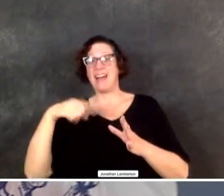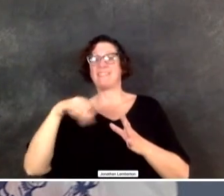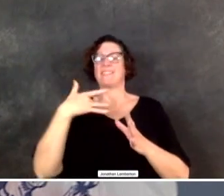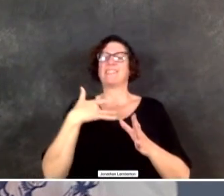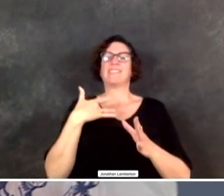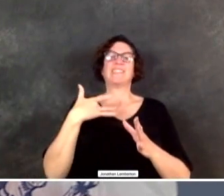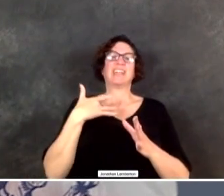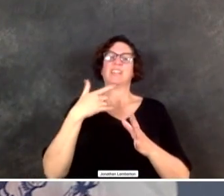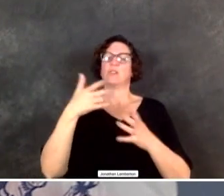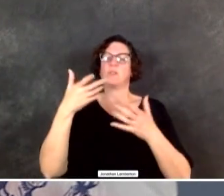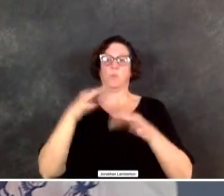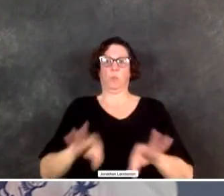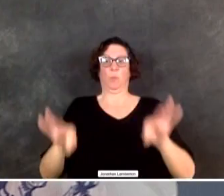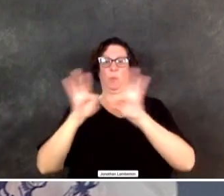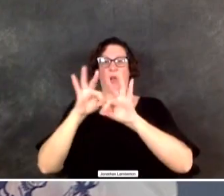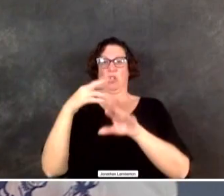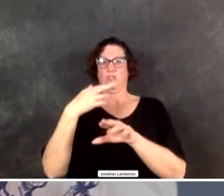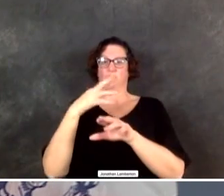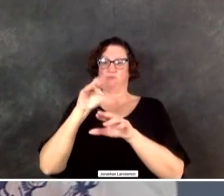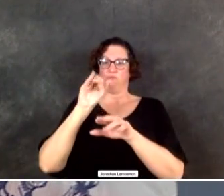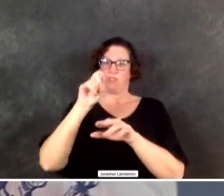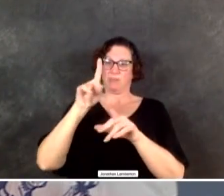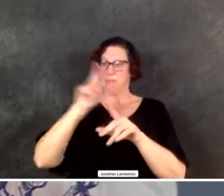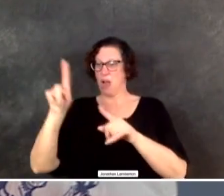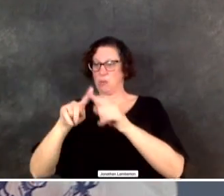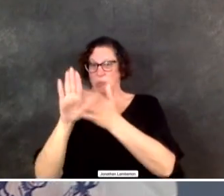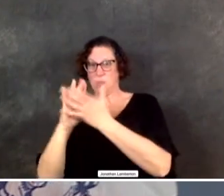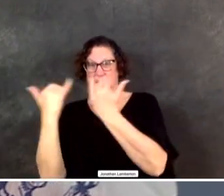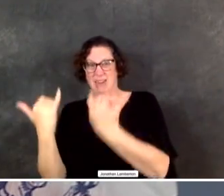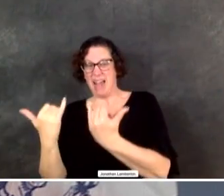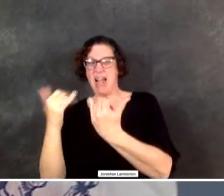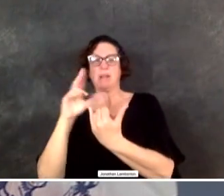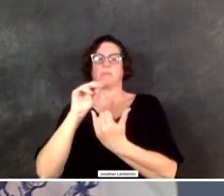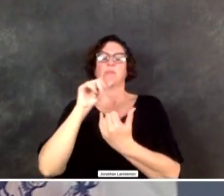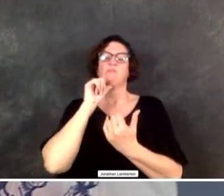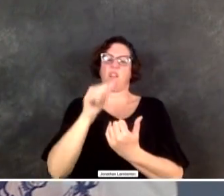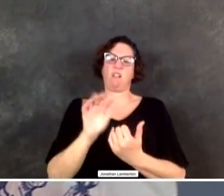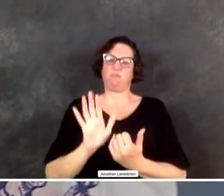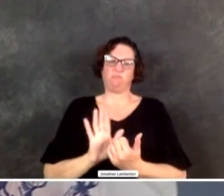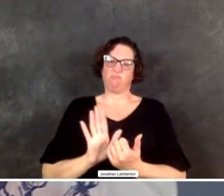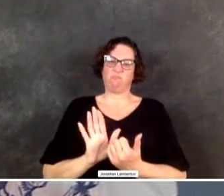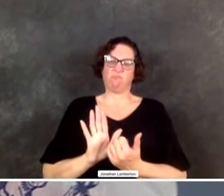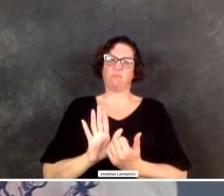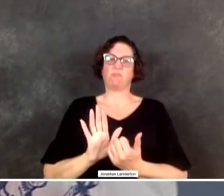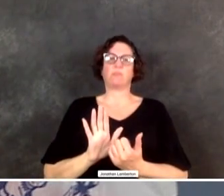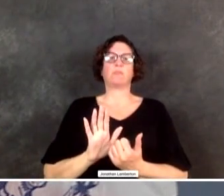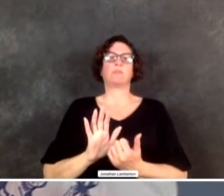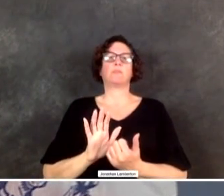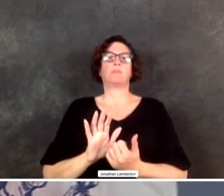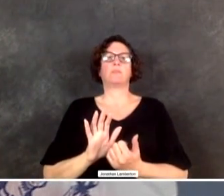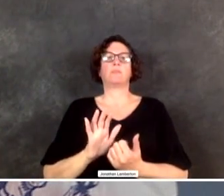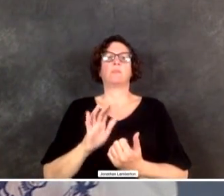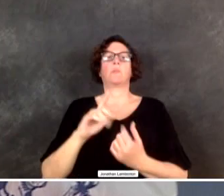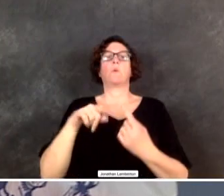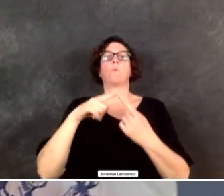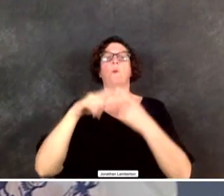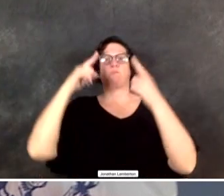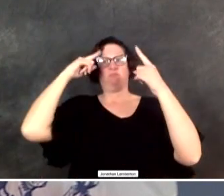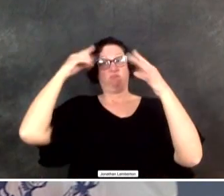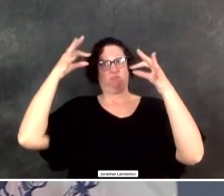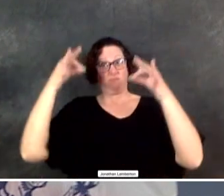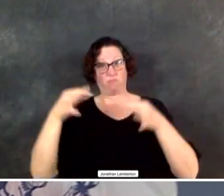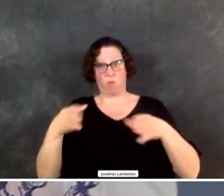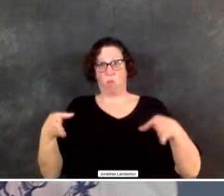was important in our thinking. But really, I want to make clear that in making this decision, which we solidified last